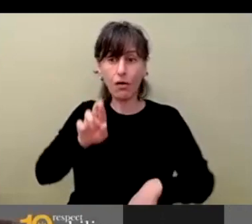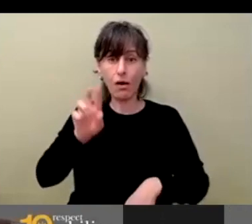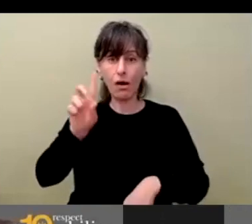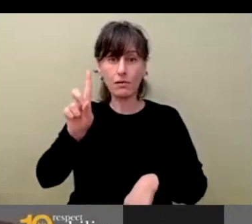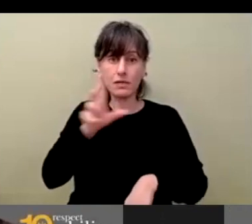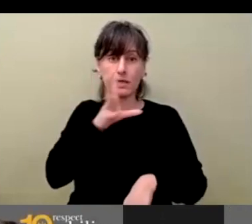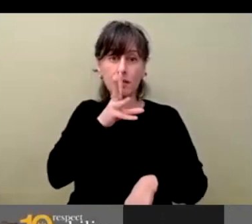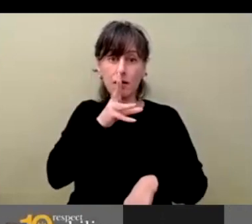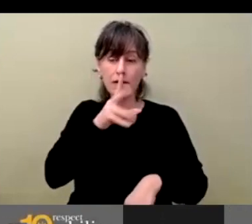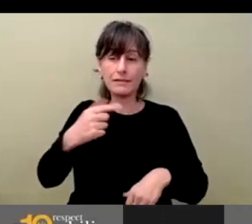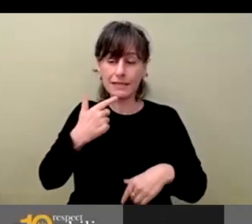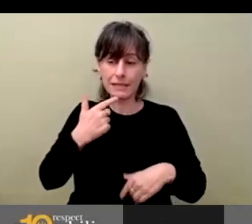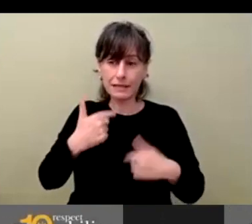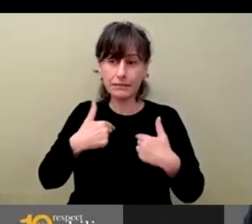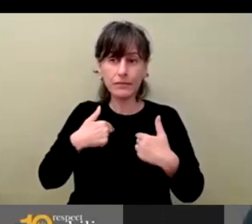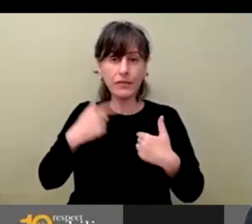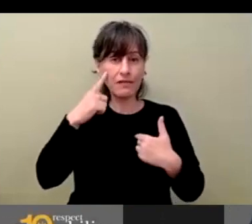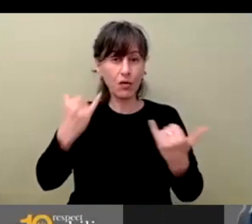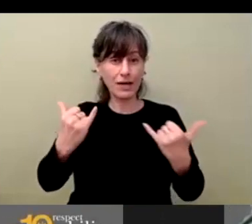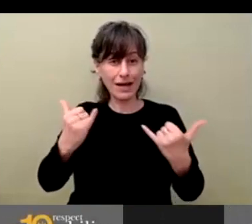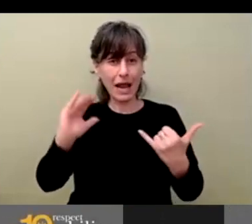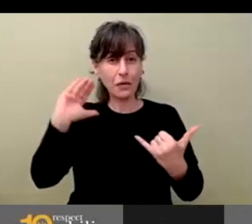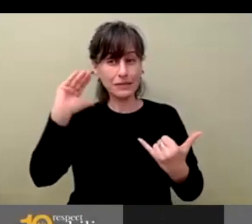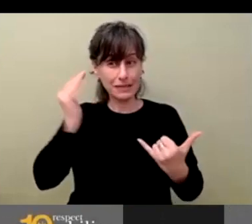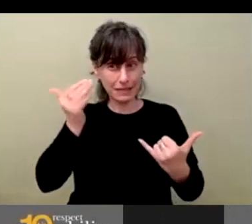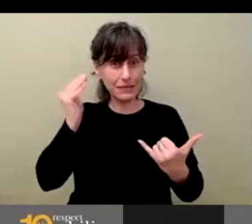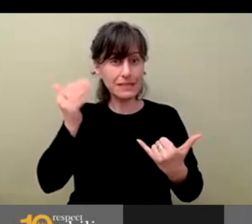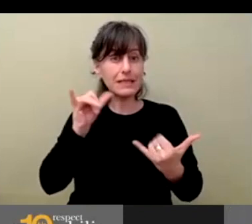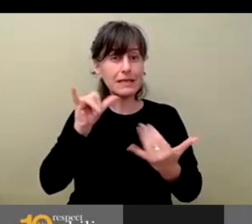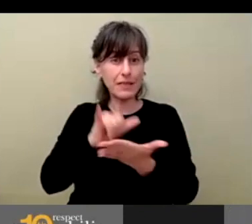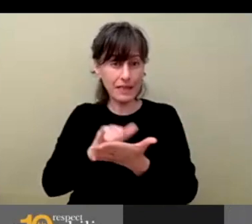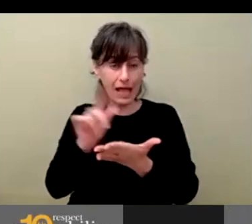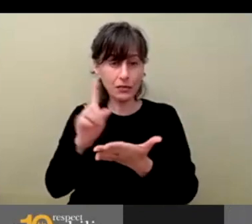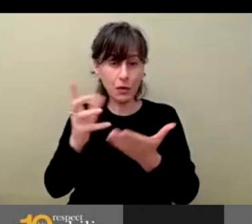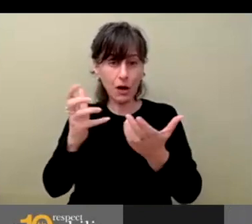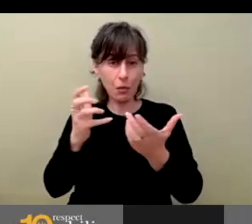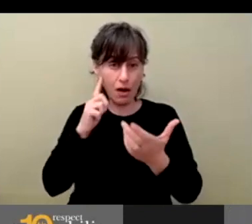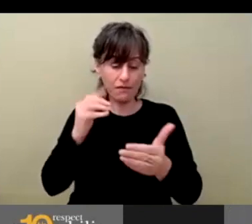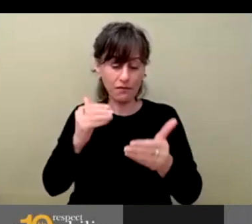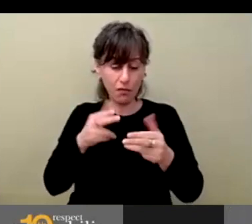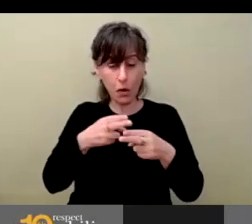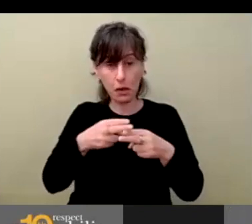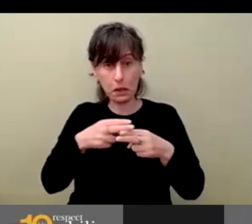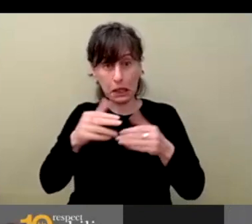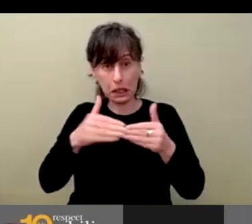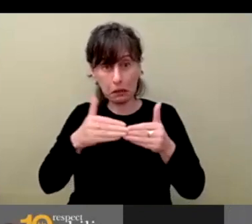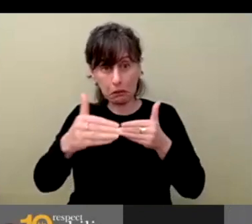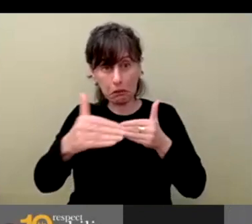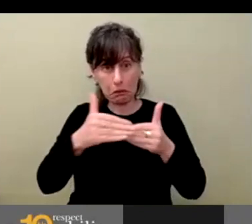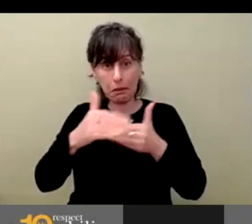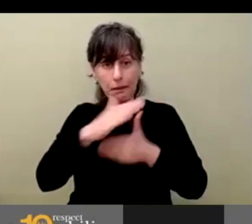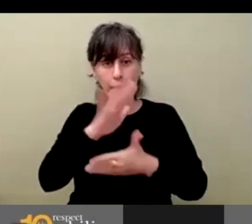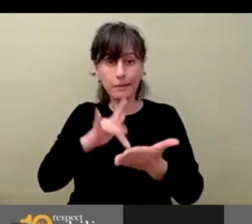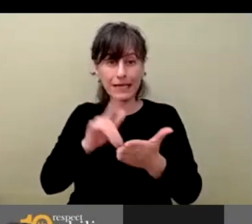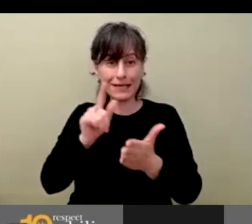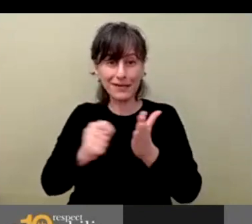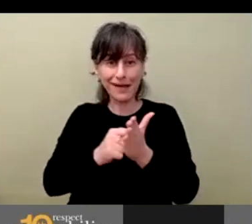that as of right now, that looks like where I want to be for the near and medium term. Mhm.